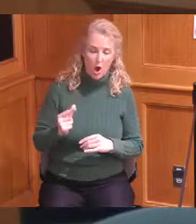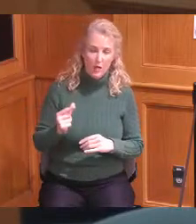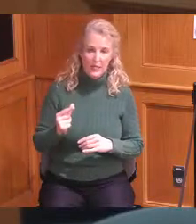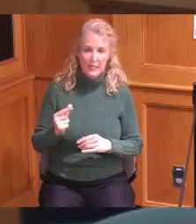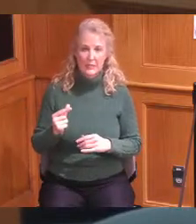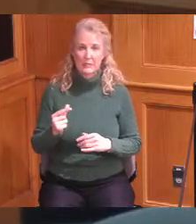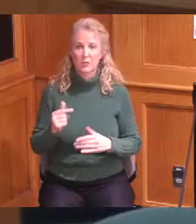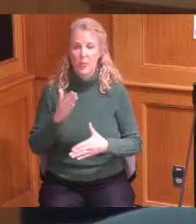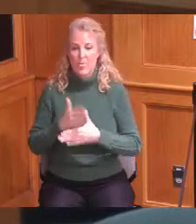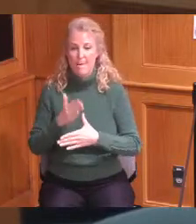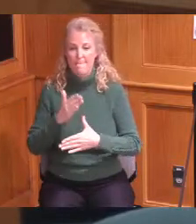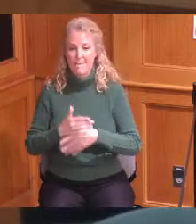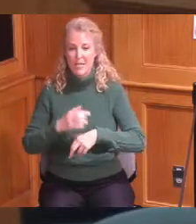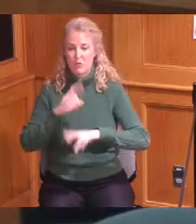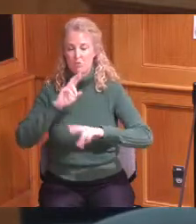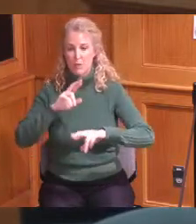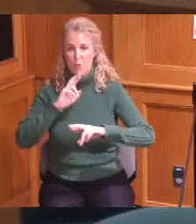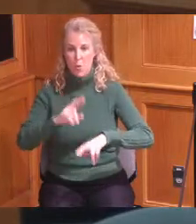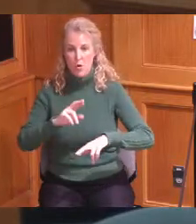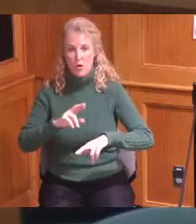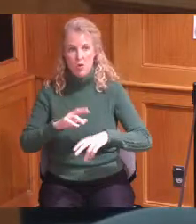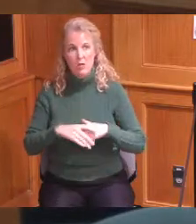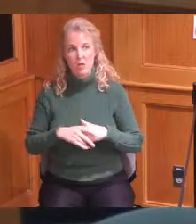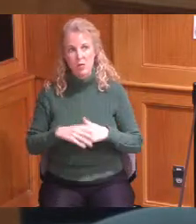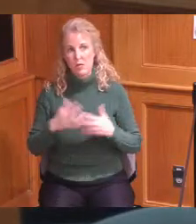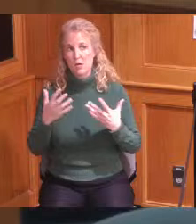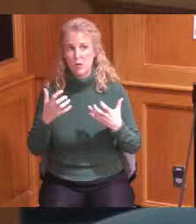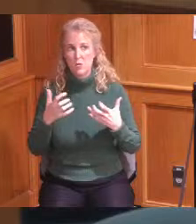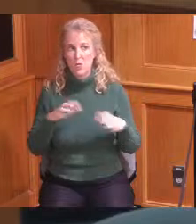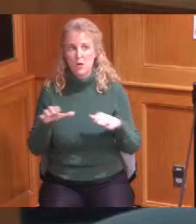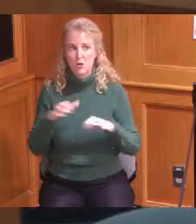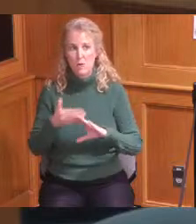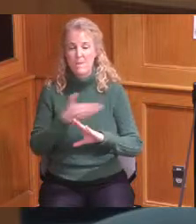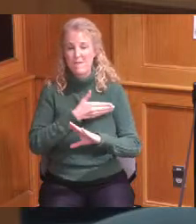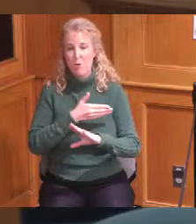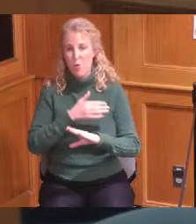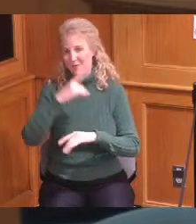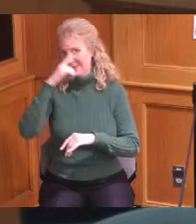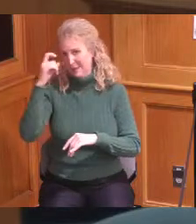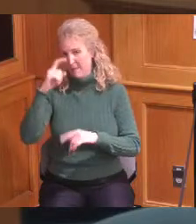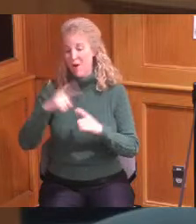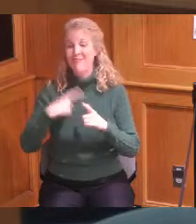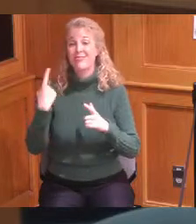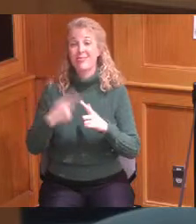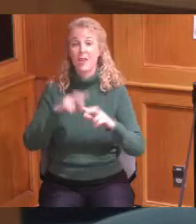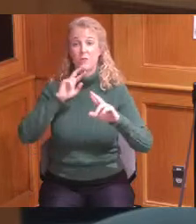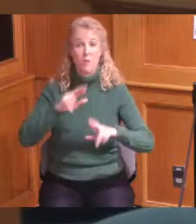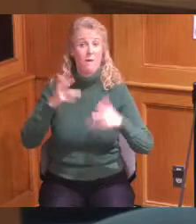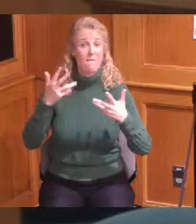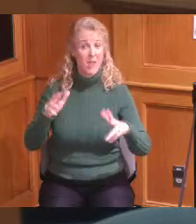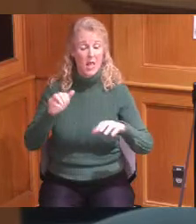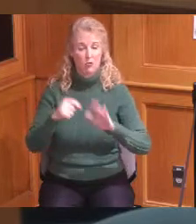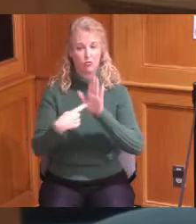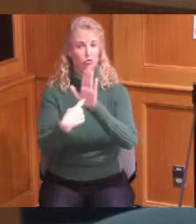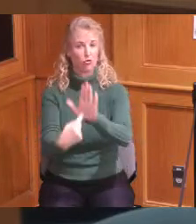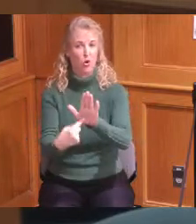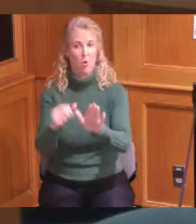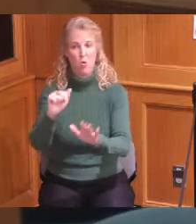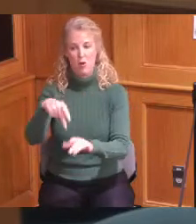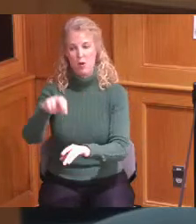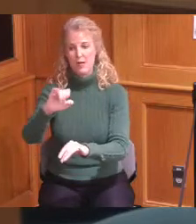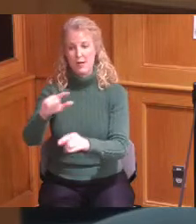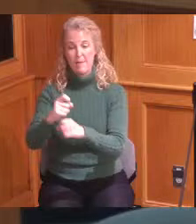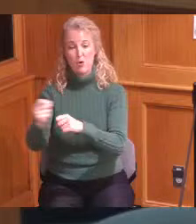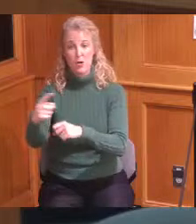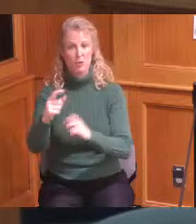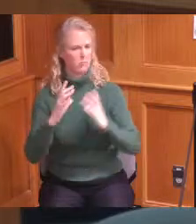up the midterm reports for the TLRC as well, trying to get those done in advance of that. And then the report would go to the commissioners ideally by April of next